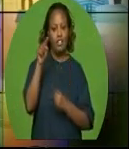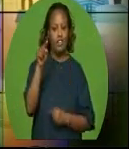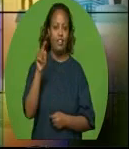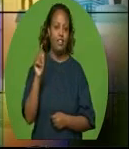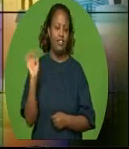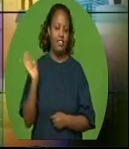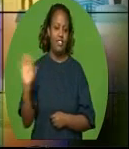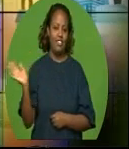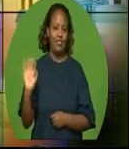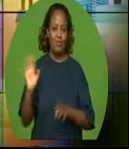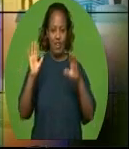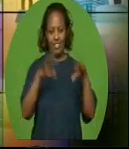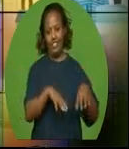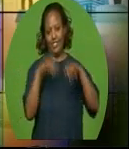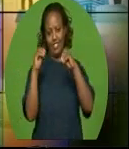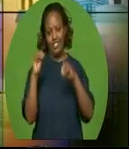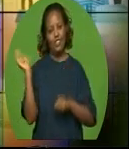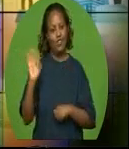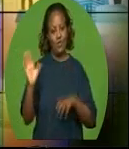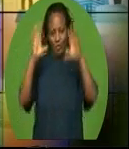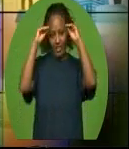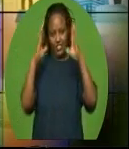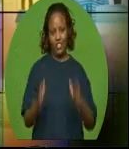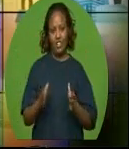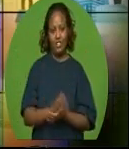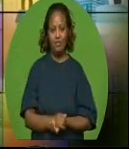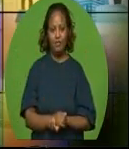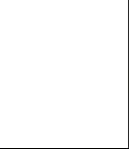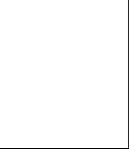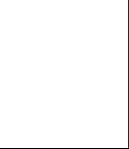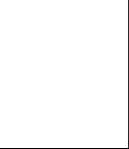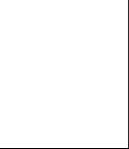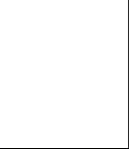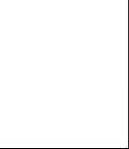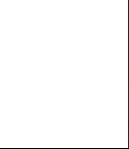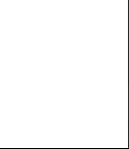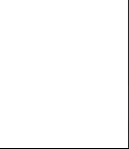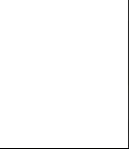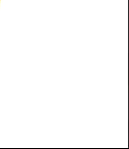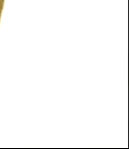Until then, goodbye, students. Goodbye, teacher.